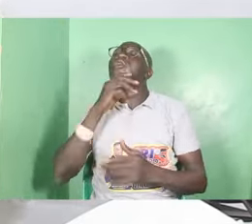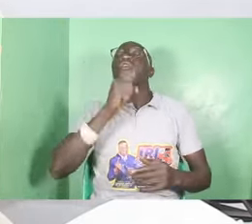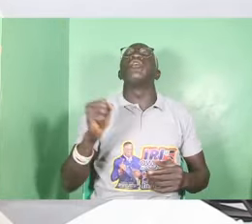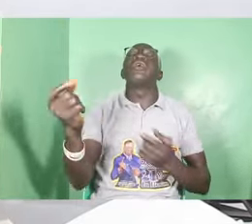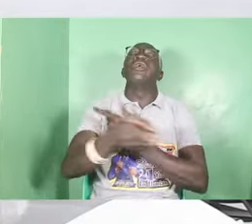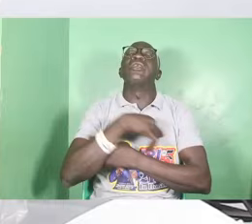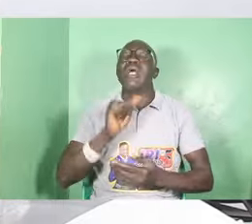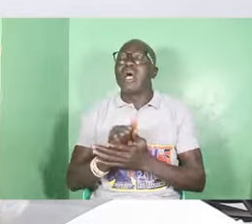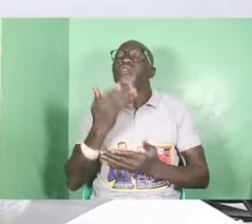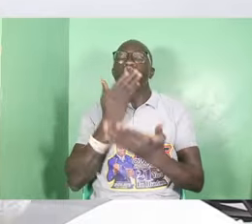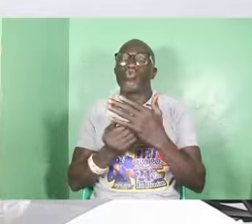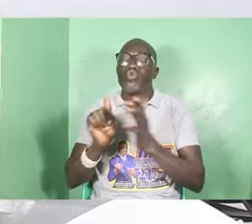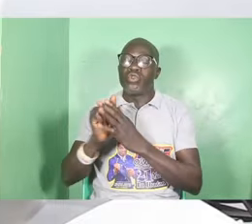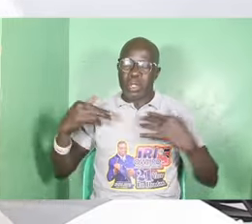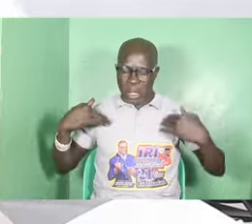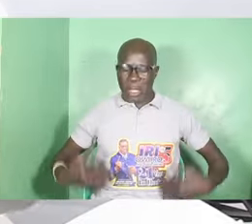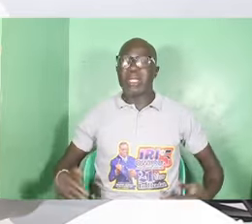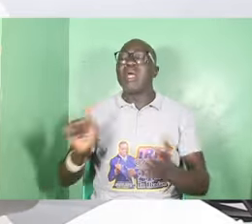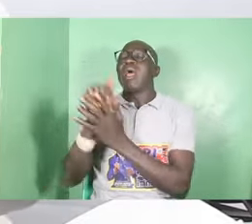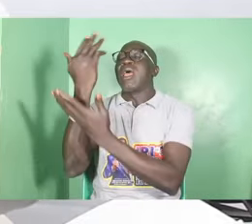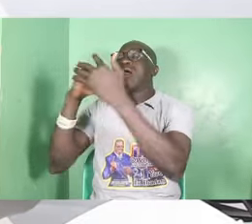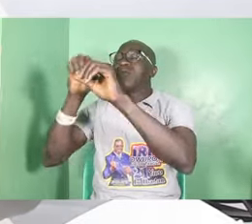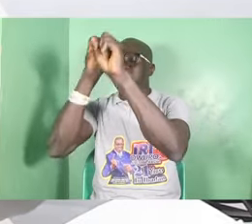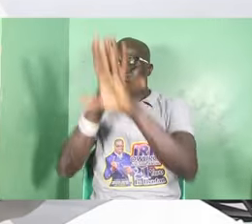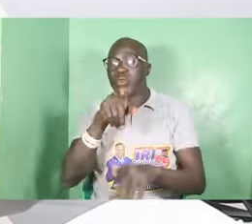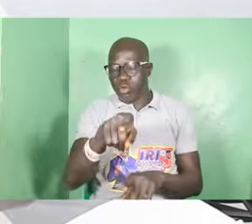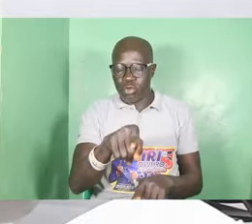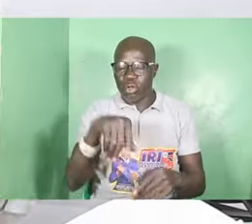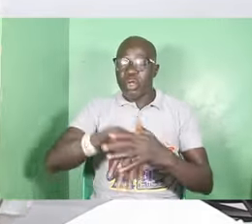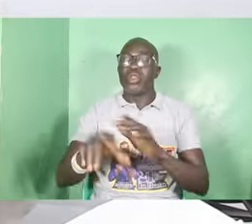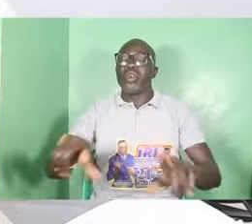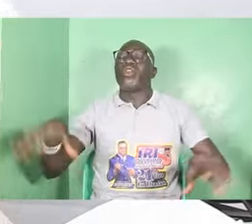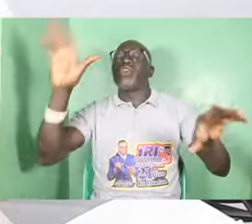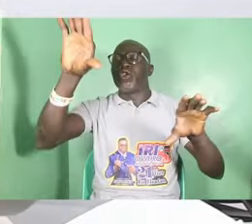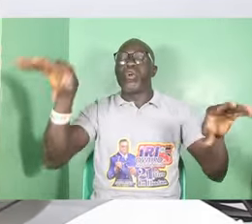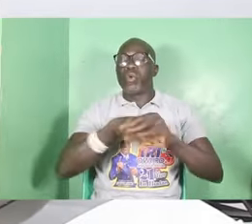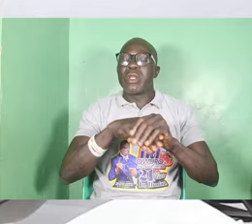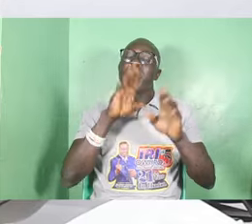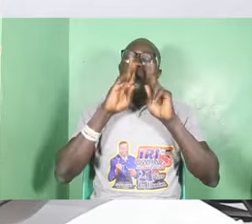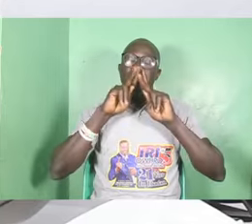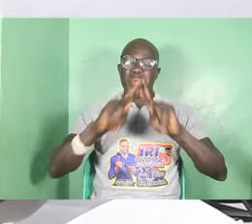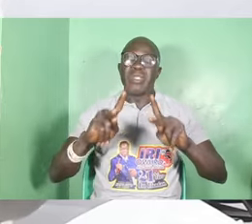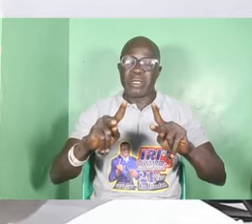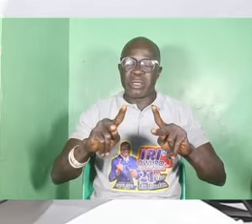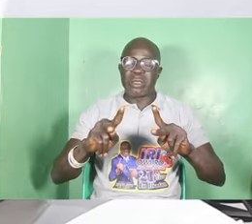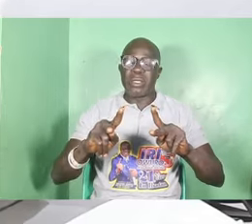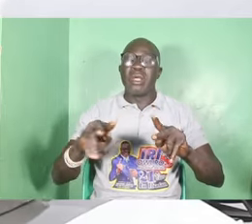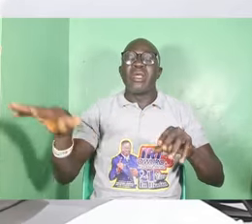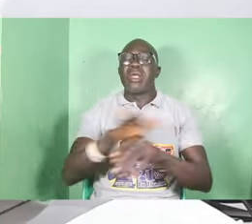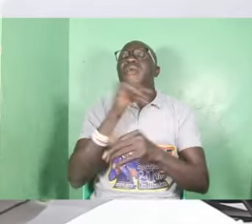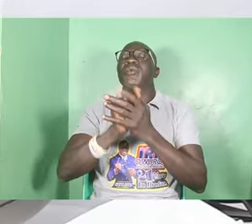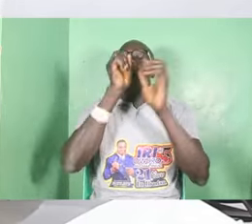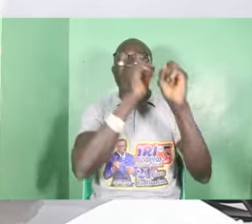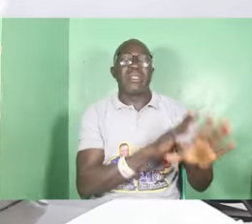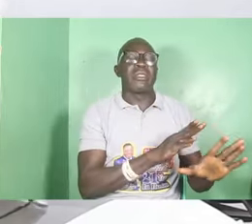age. Ati ilera dupe. And sound health. Orun ko yonda fun. Amen. Be yawo re ko wa lana afi. Amen. Marriage be peaceful. Ko fi ibo